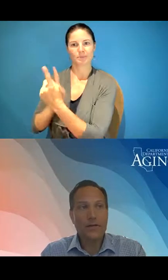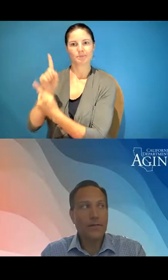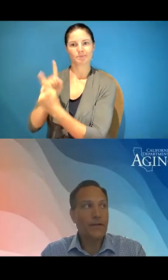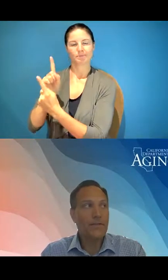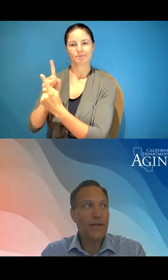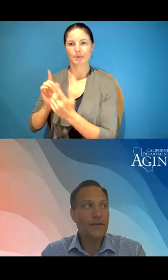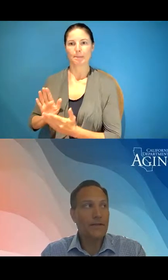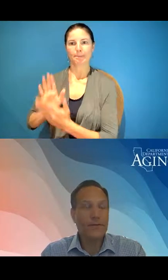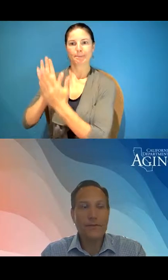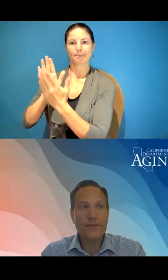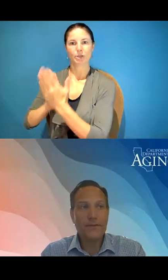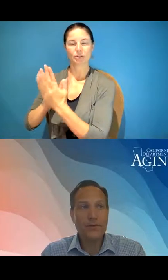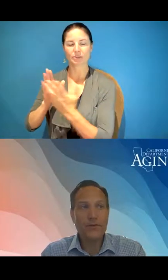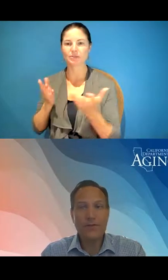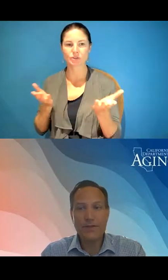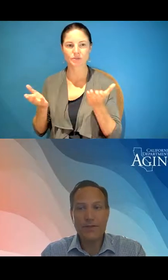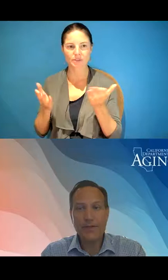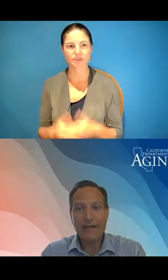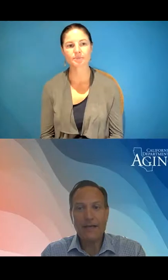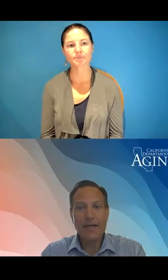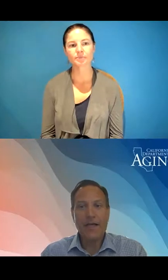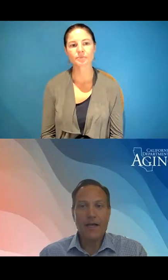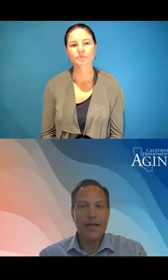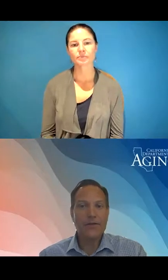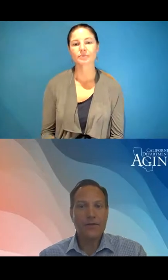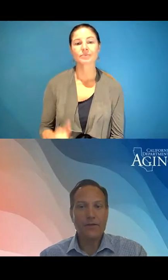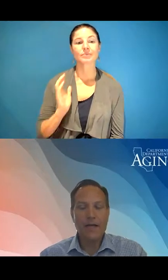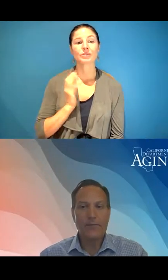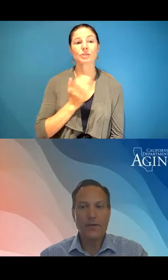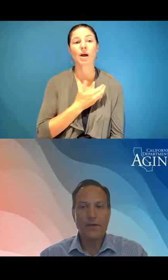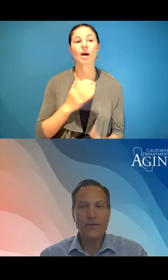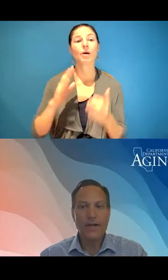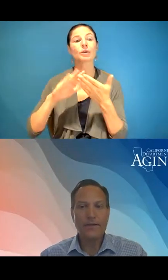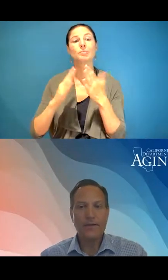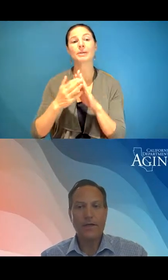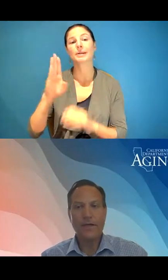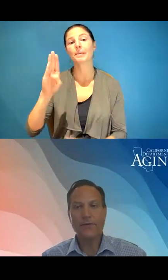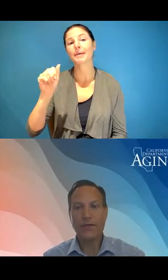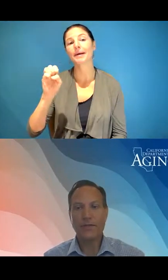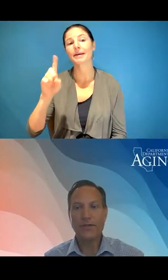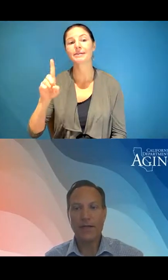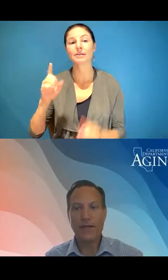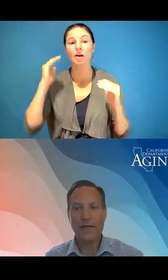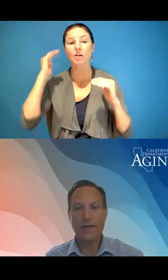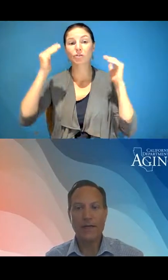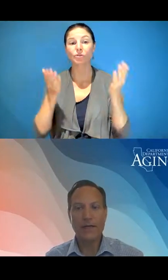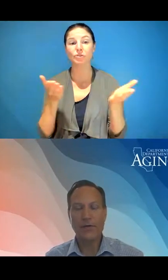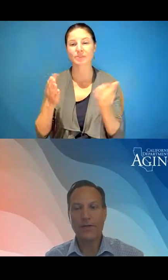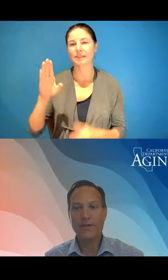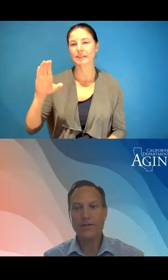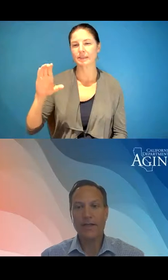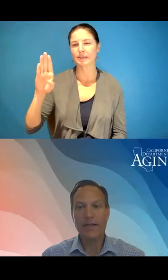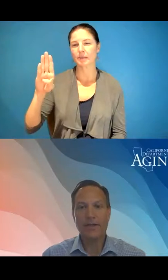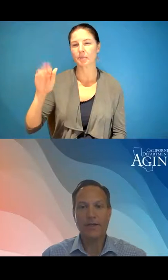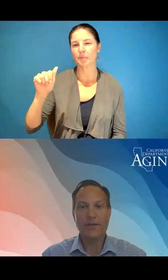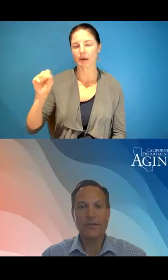our Community-Based Adult Services Program, or CBAS, issued program guidance on transitioning CBAS